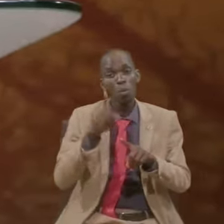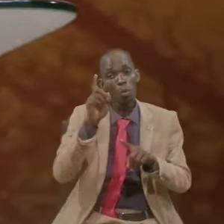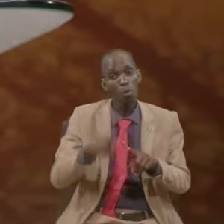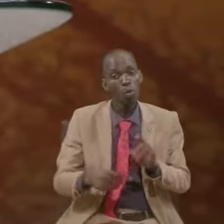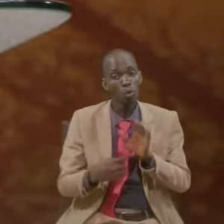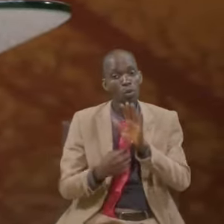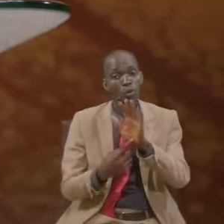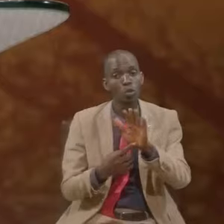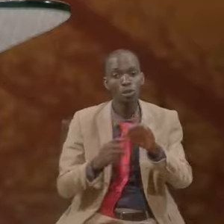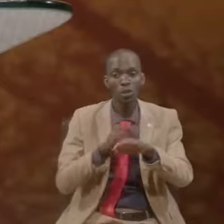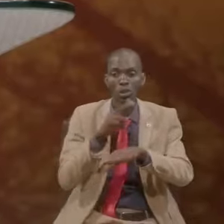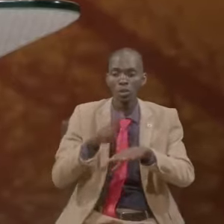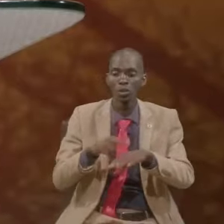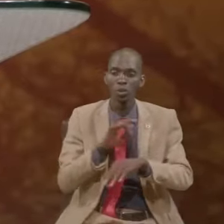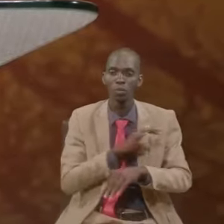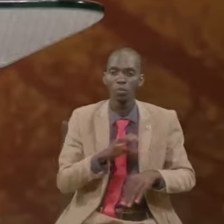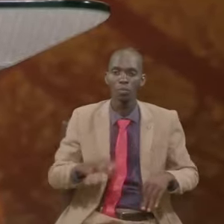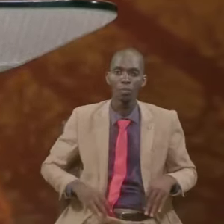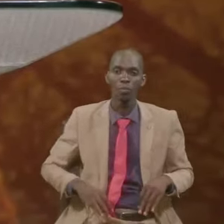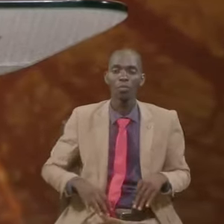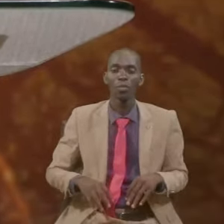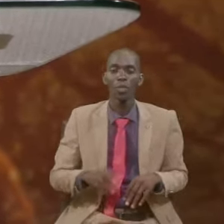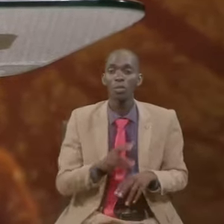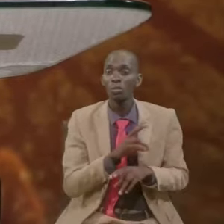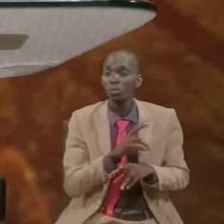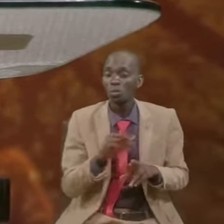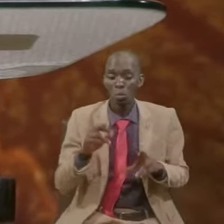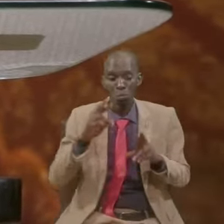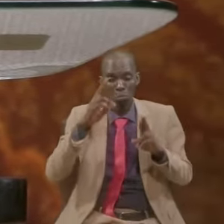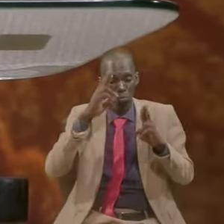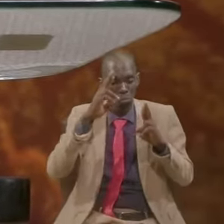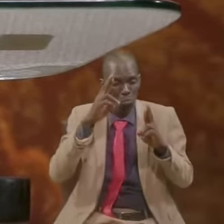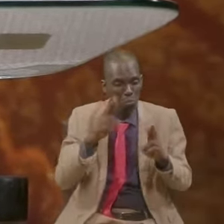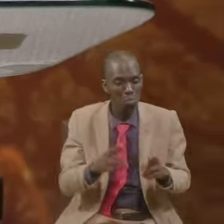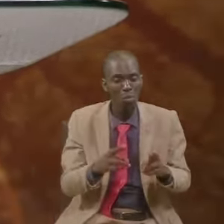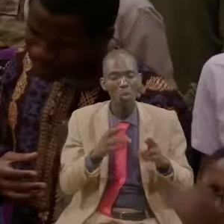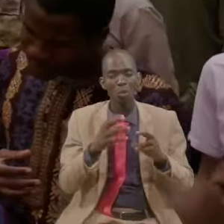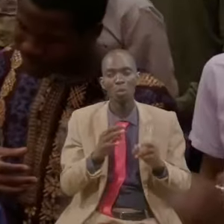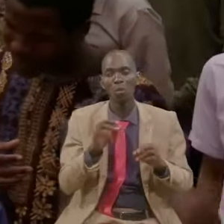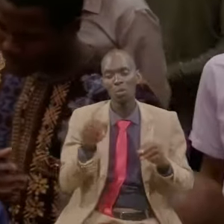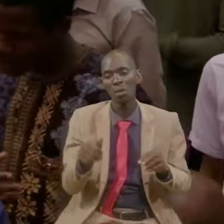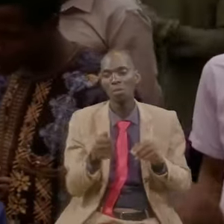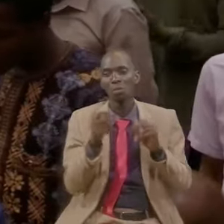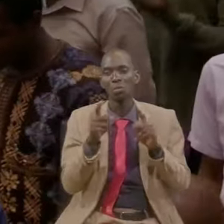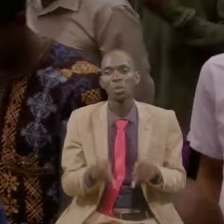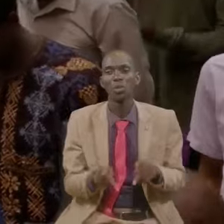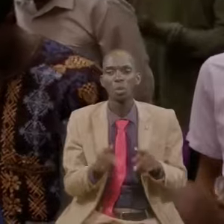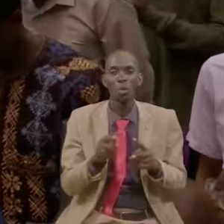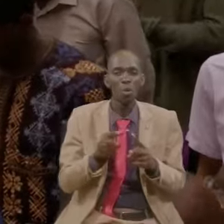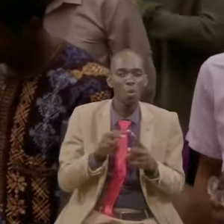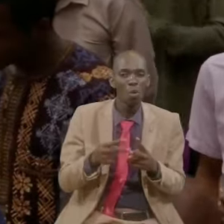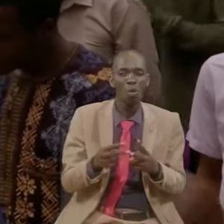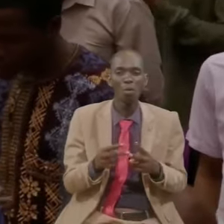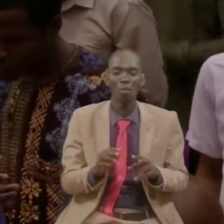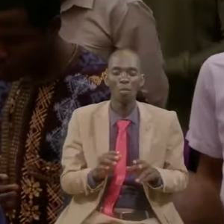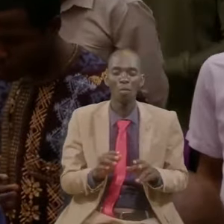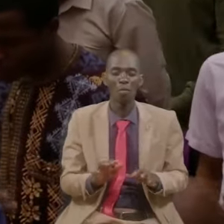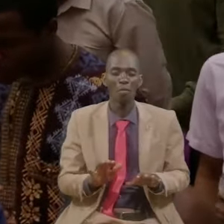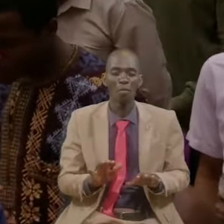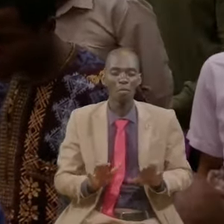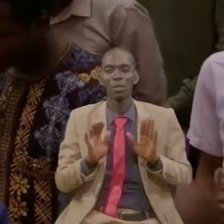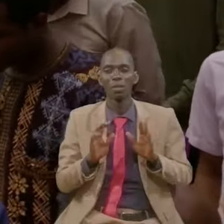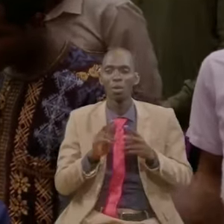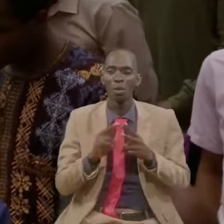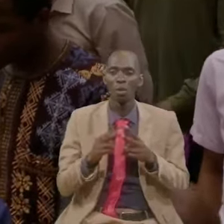No respect of person. Neither fear nor favor. You're not